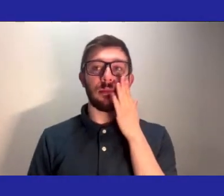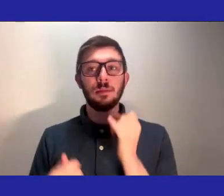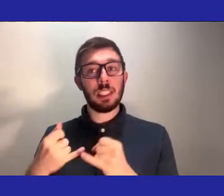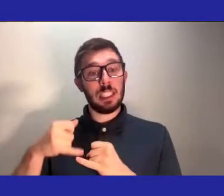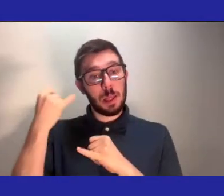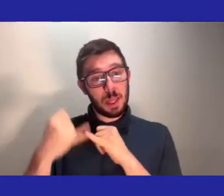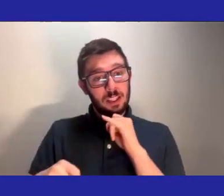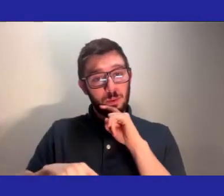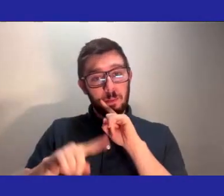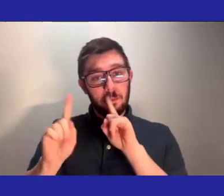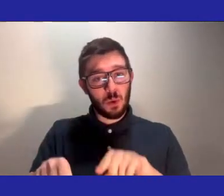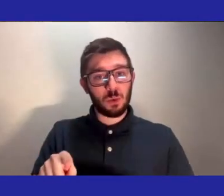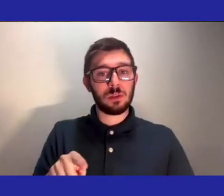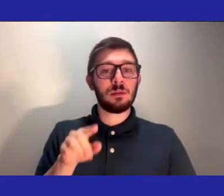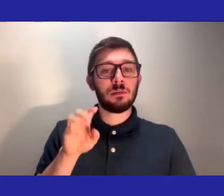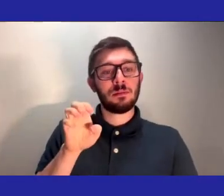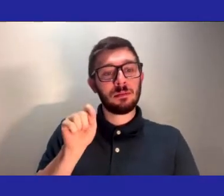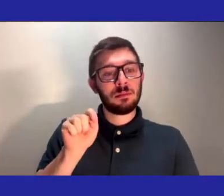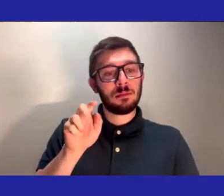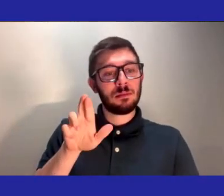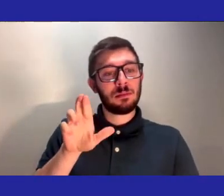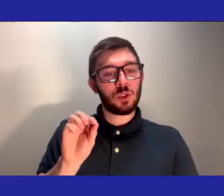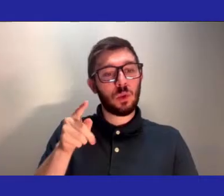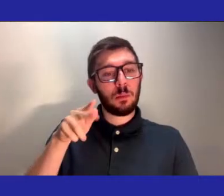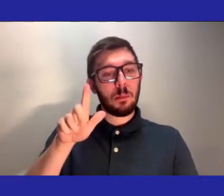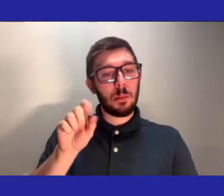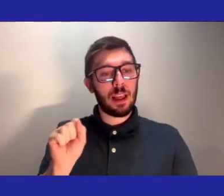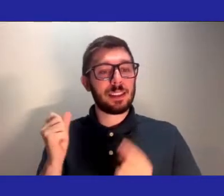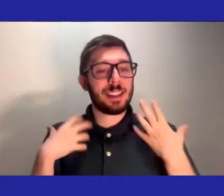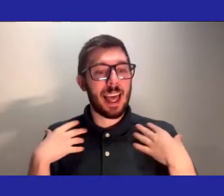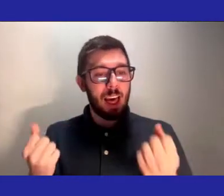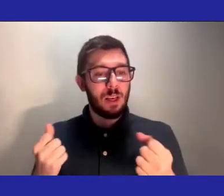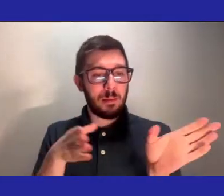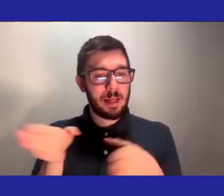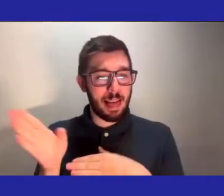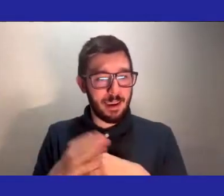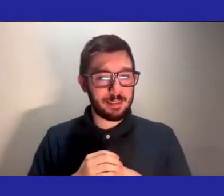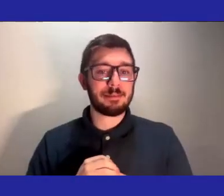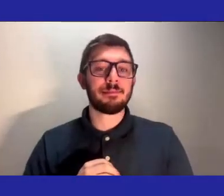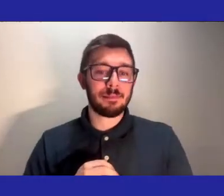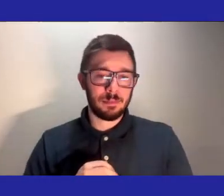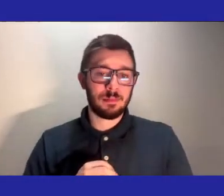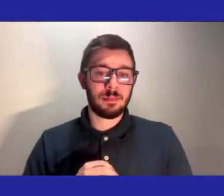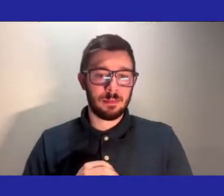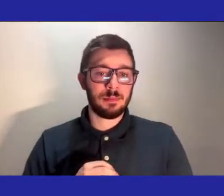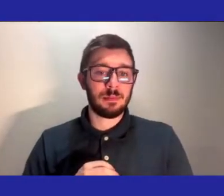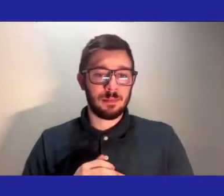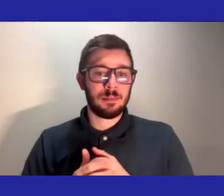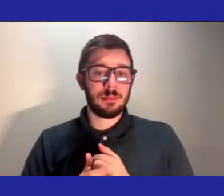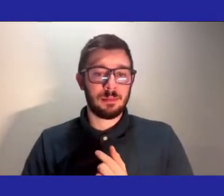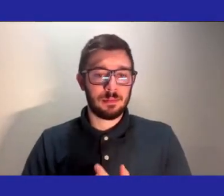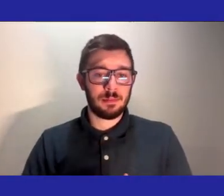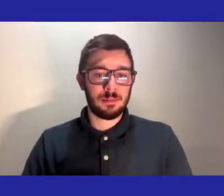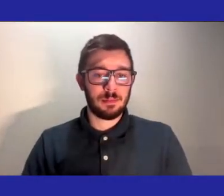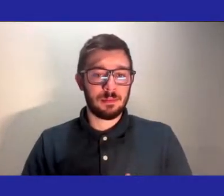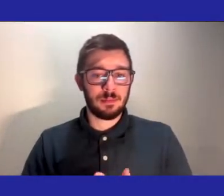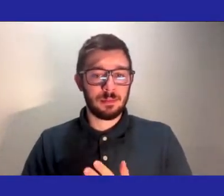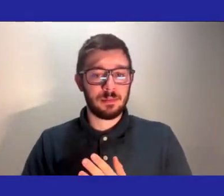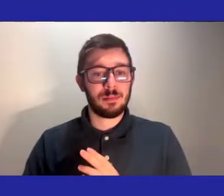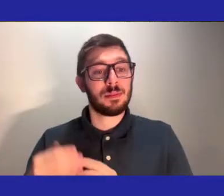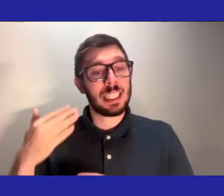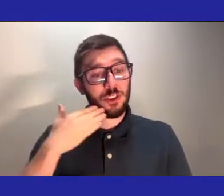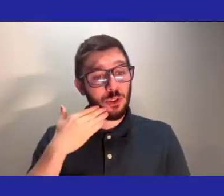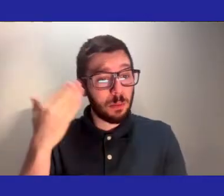Health Plan, and Dr. Sanjeev Shah will be representing Dr. Schwartz today. Thank you. Good morning, Dr. Calamere, Dr.